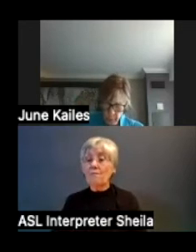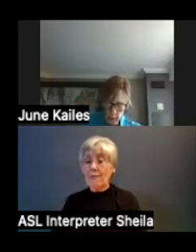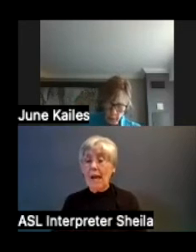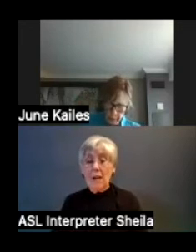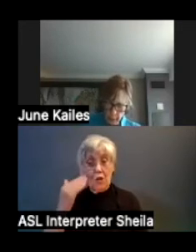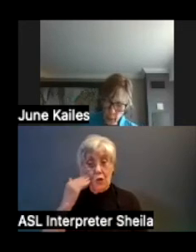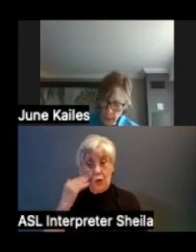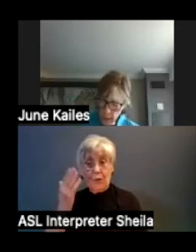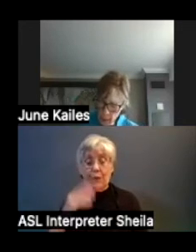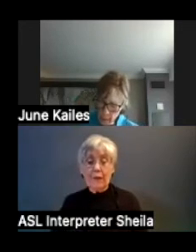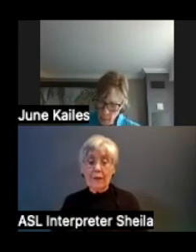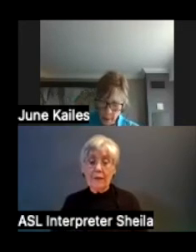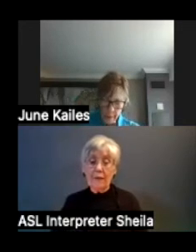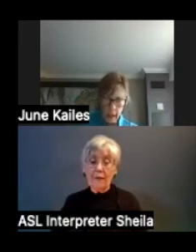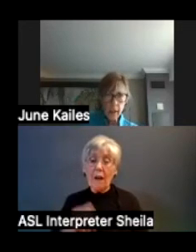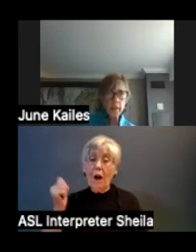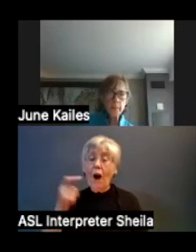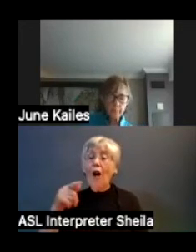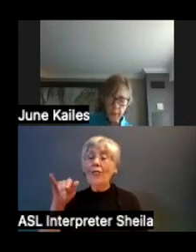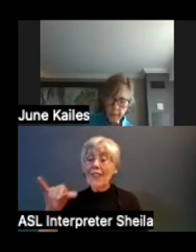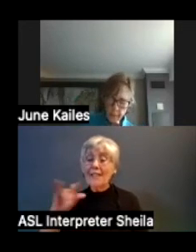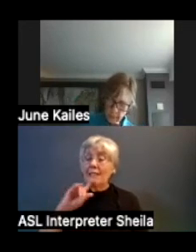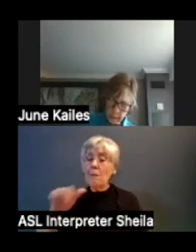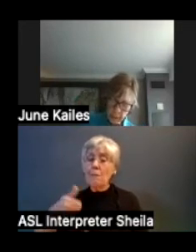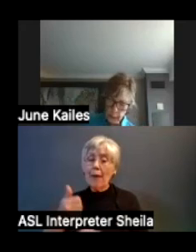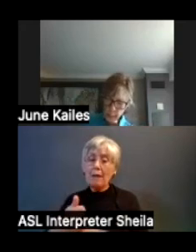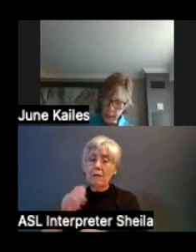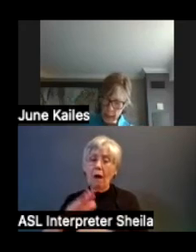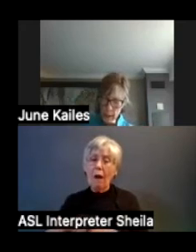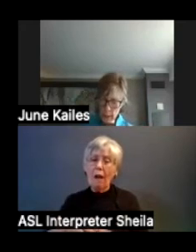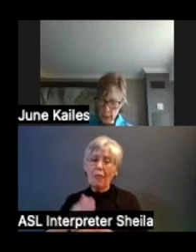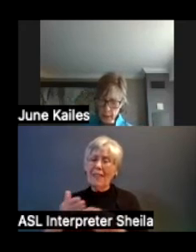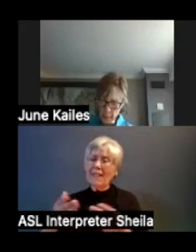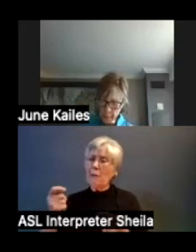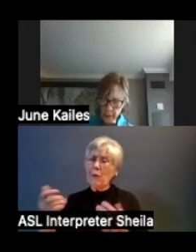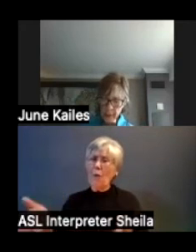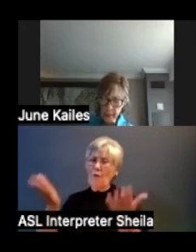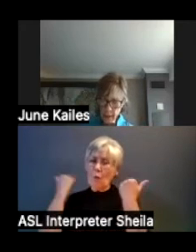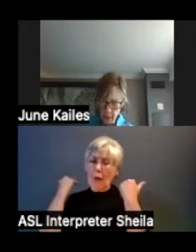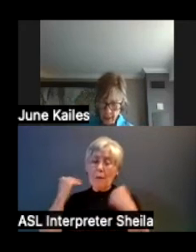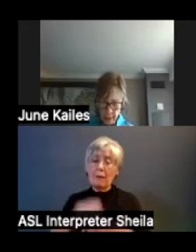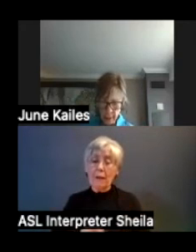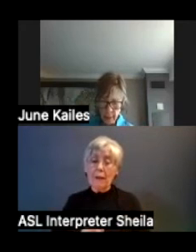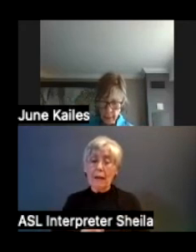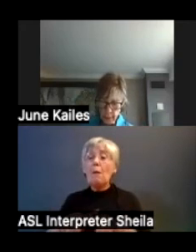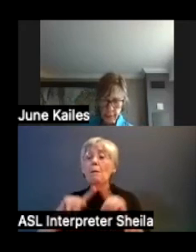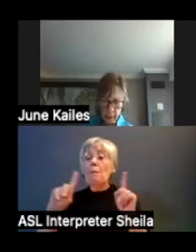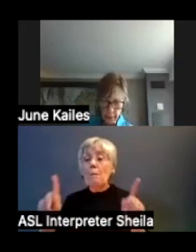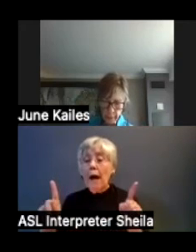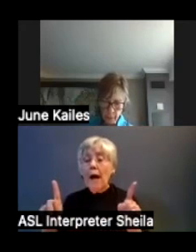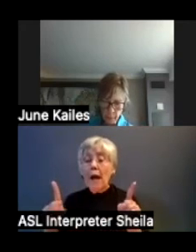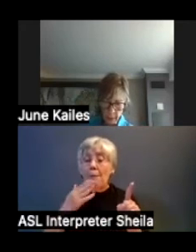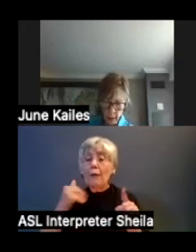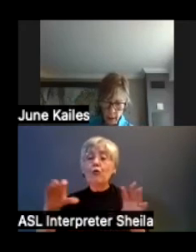All of this may sound a bit overwhelming, but it's better to do something than nothing, to